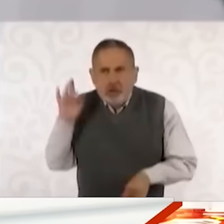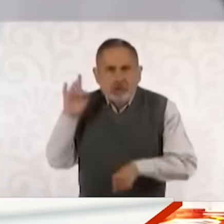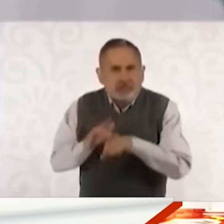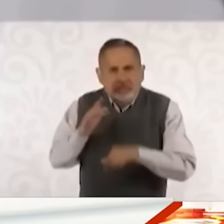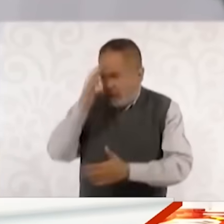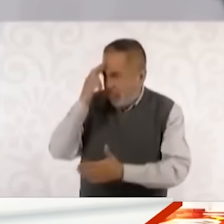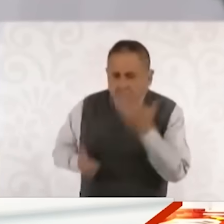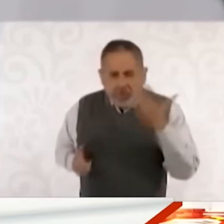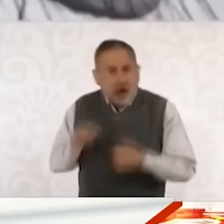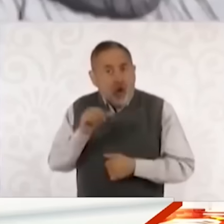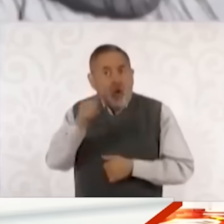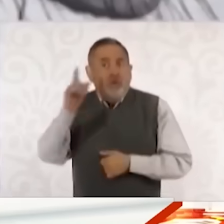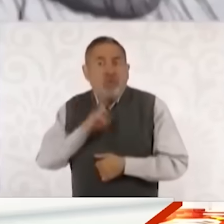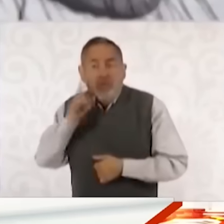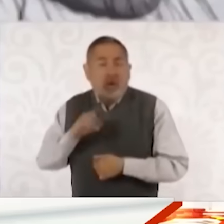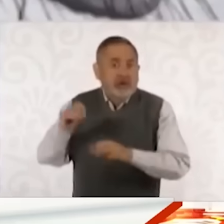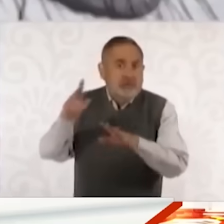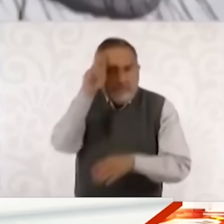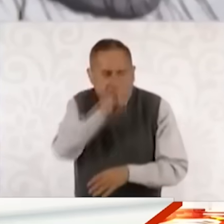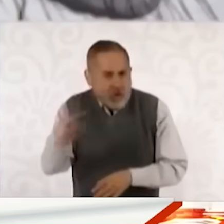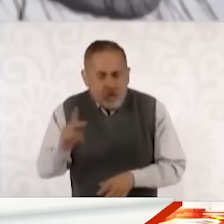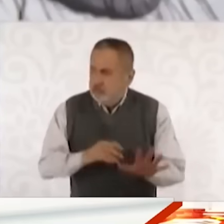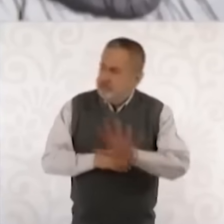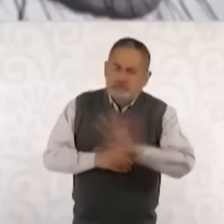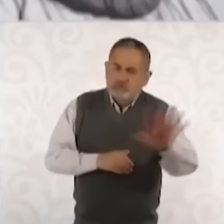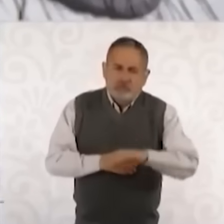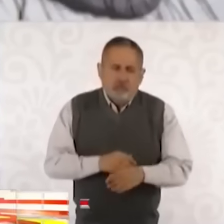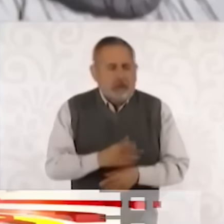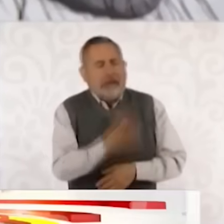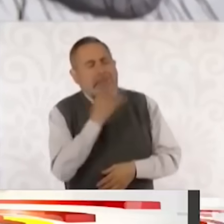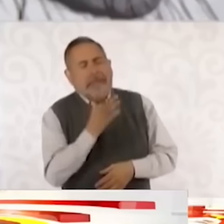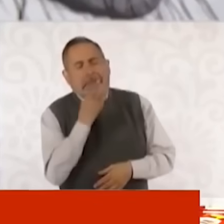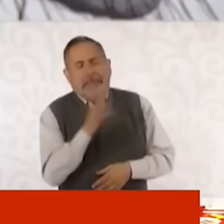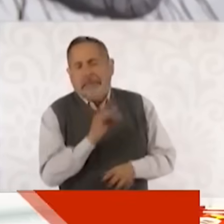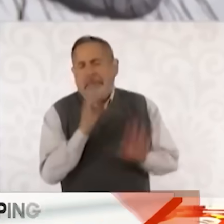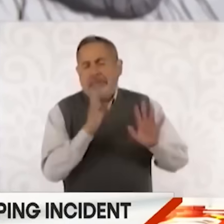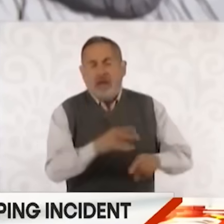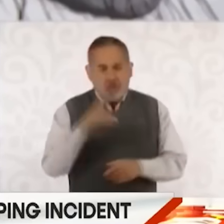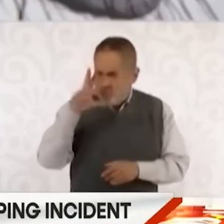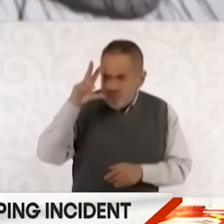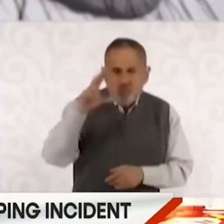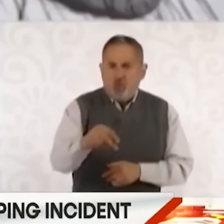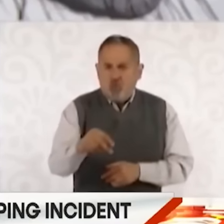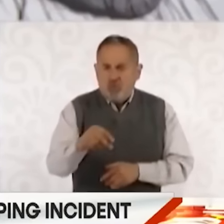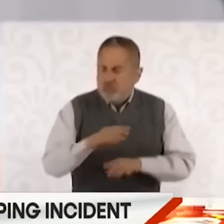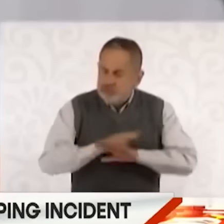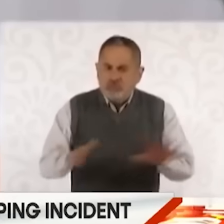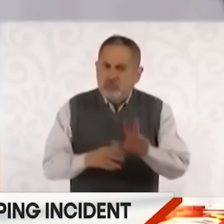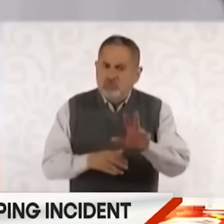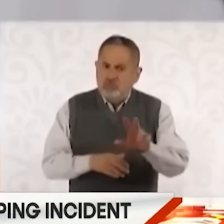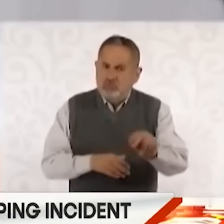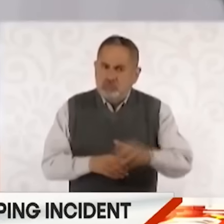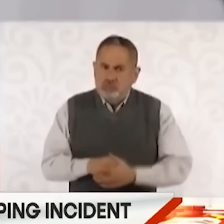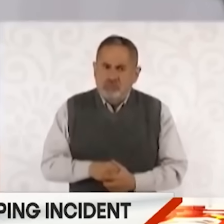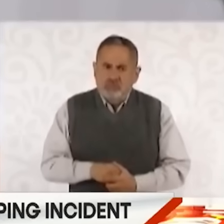So yes, I filed the complaint. It's a written petition submitted to the Attorney General of Mexico City, and I will meet with her to sign